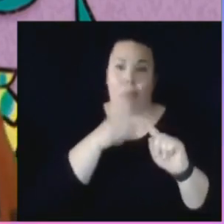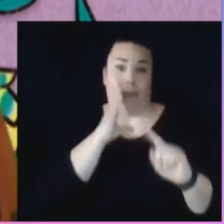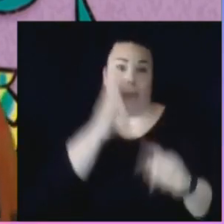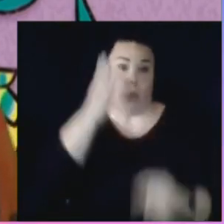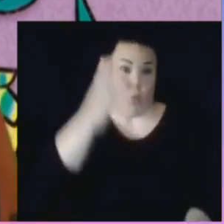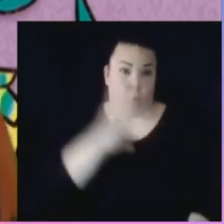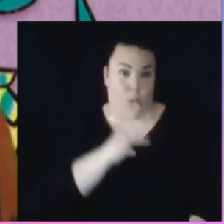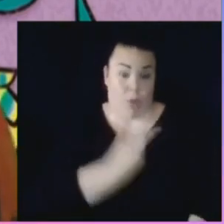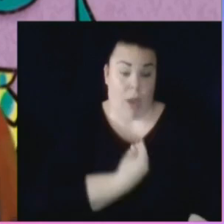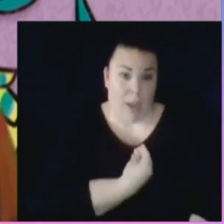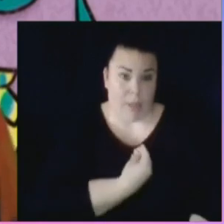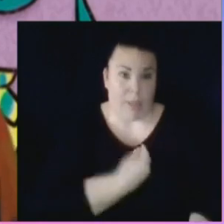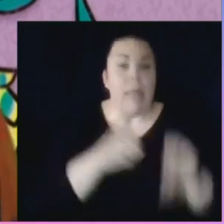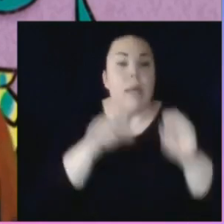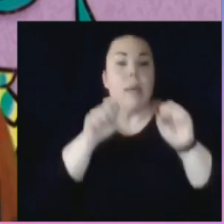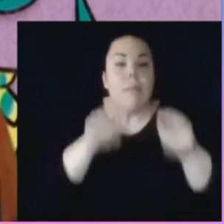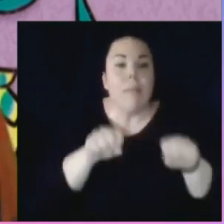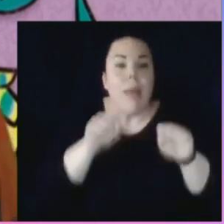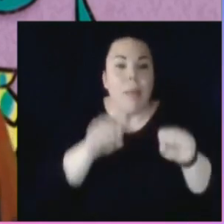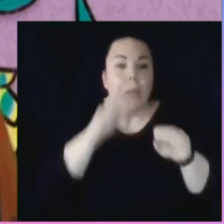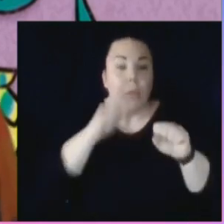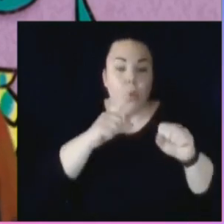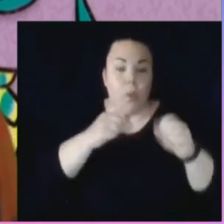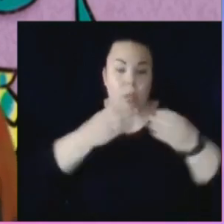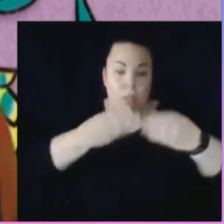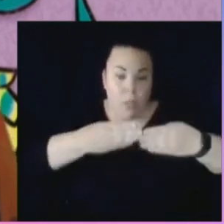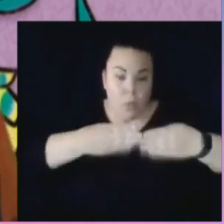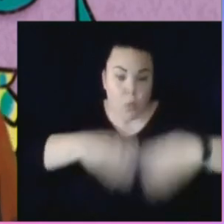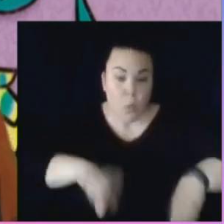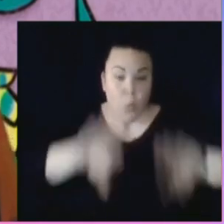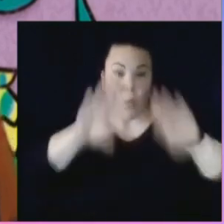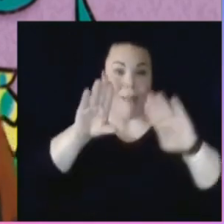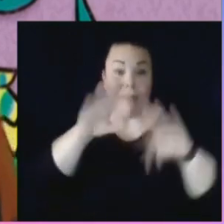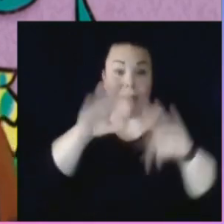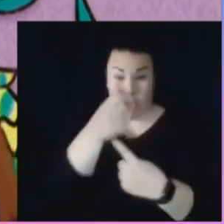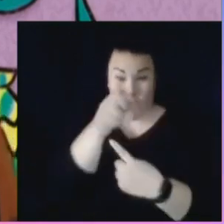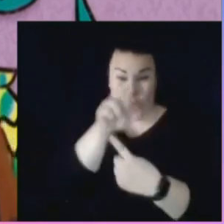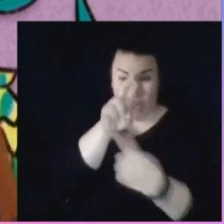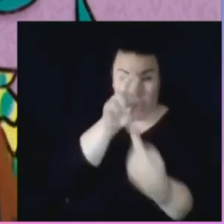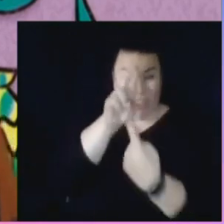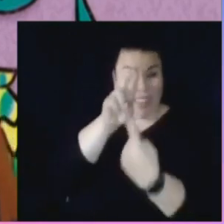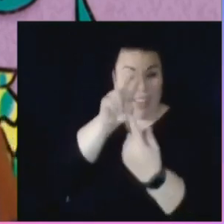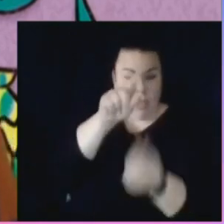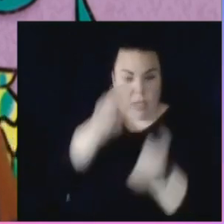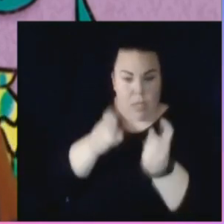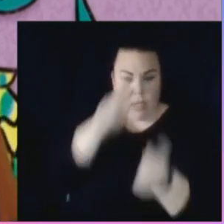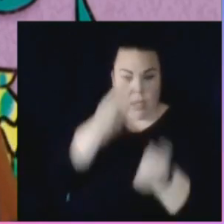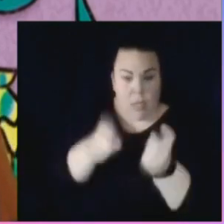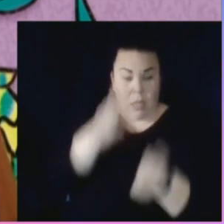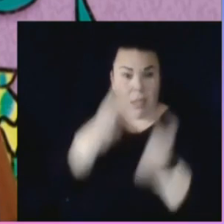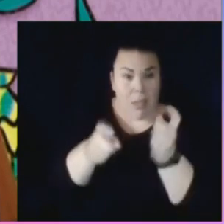is surrendering to the complexity of gender, that we may never know it, and that's its power.